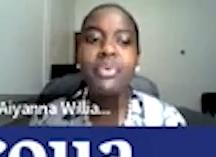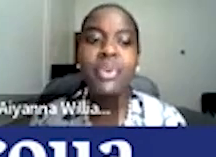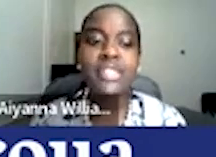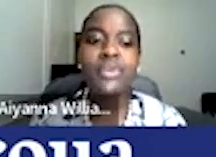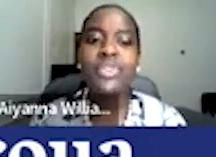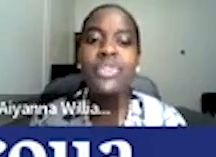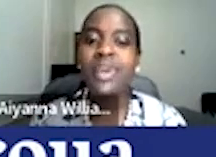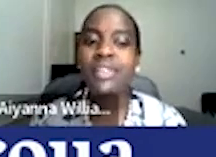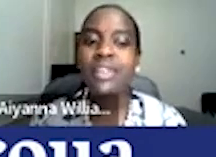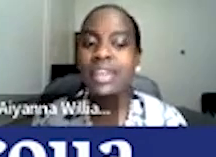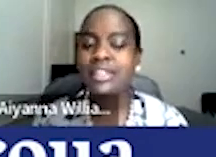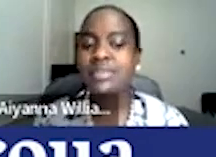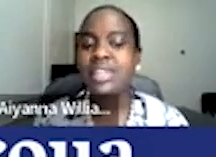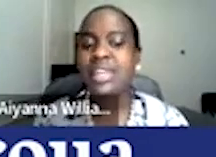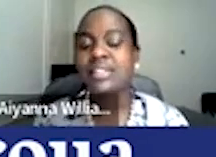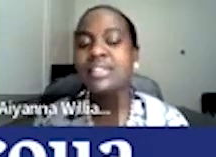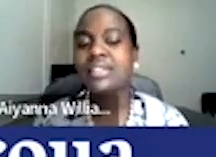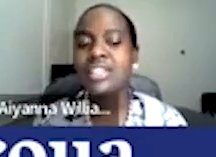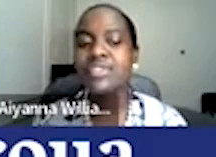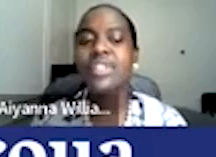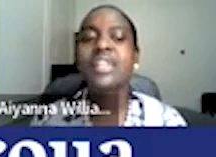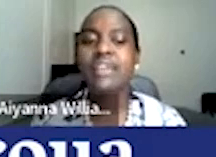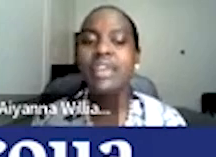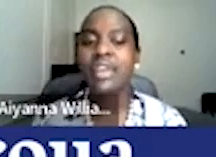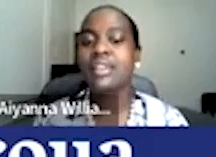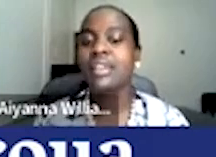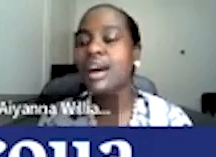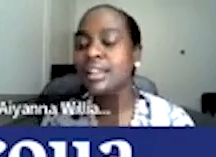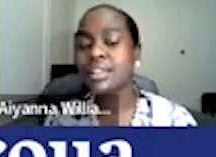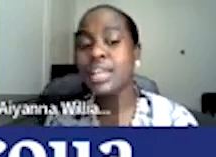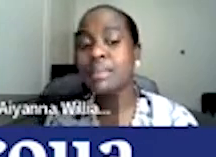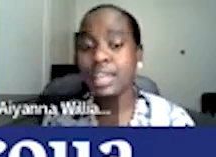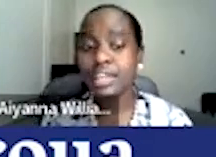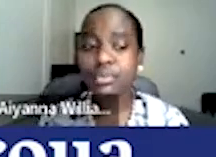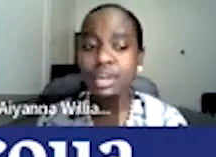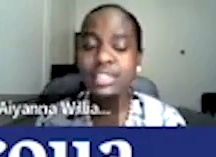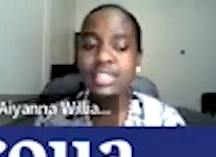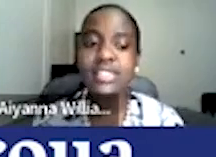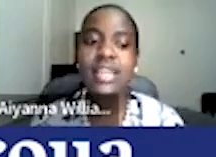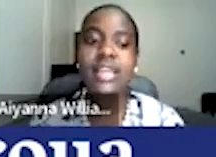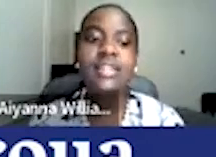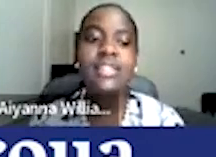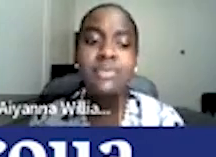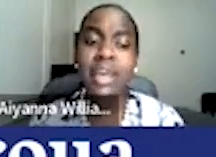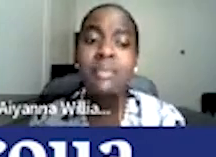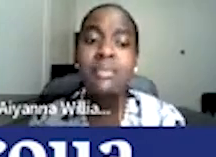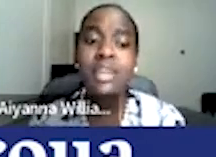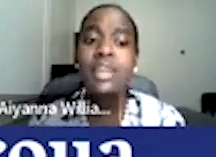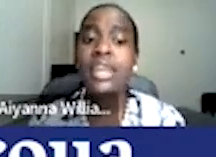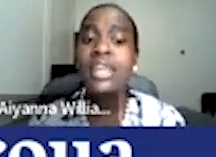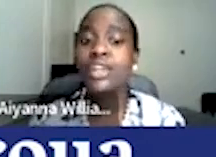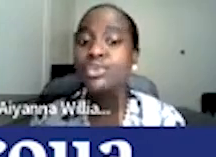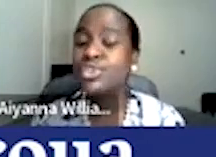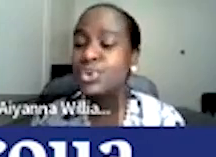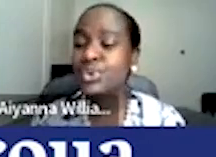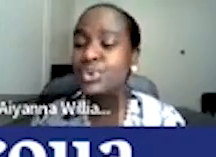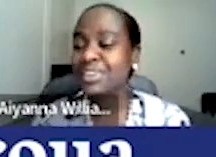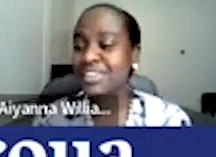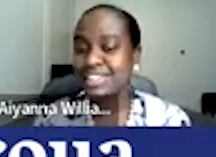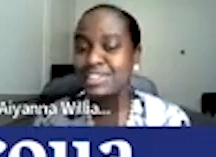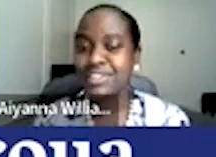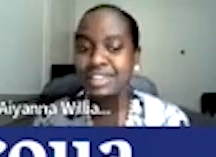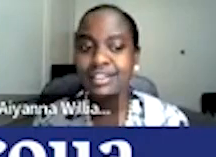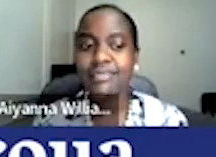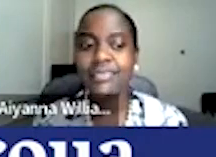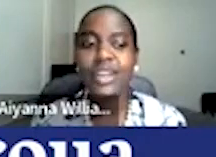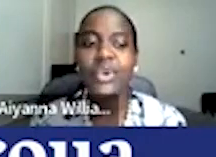We are impressed with the way that Yasmin has successfully navigated the college application process despite being in a new school for